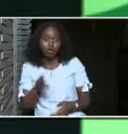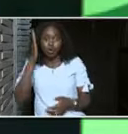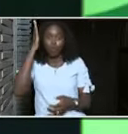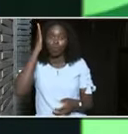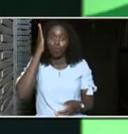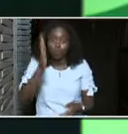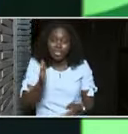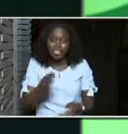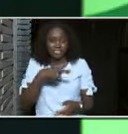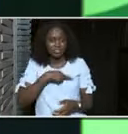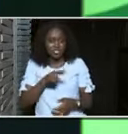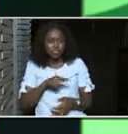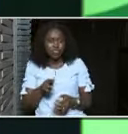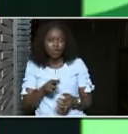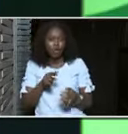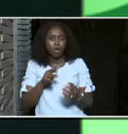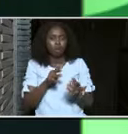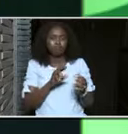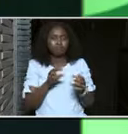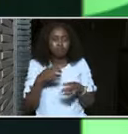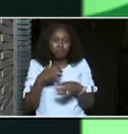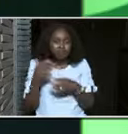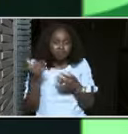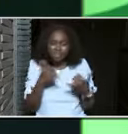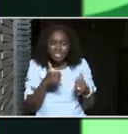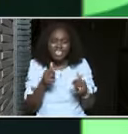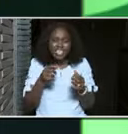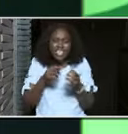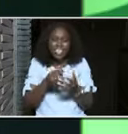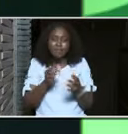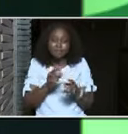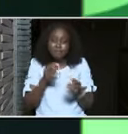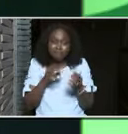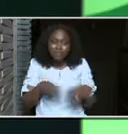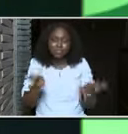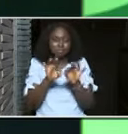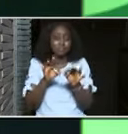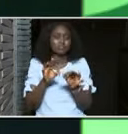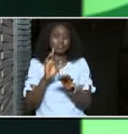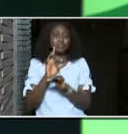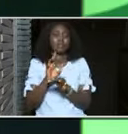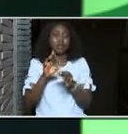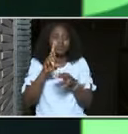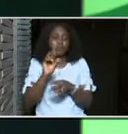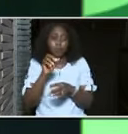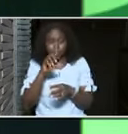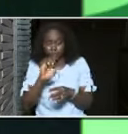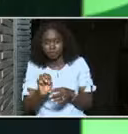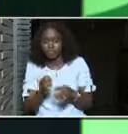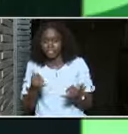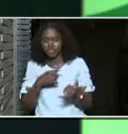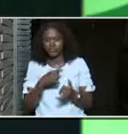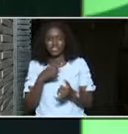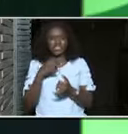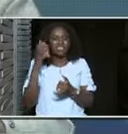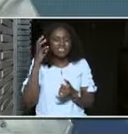play a key role in his administration? Now that, of course, you know, you're going to be hearing Bishop as